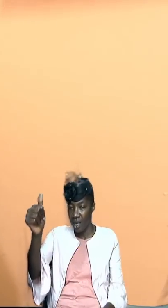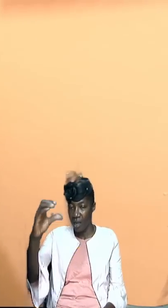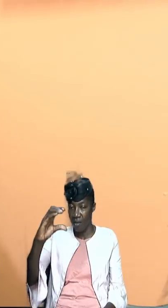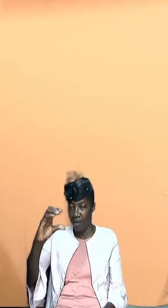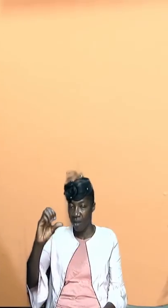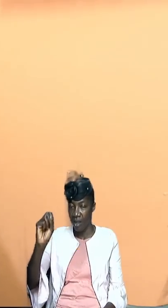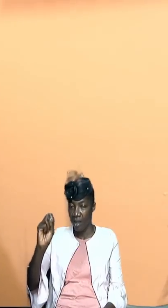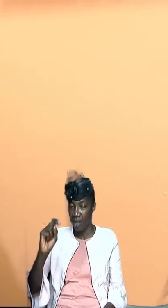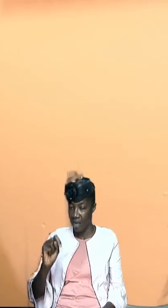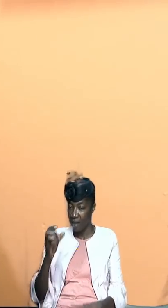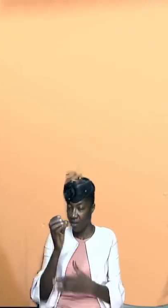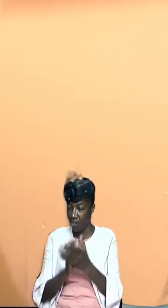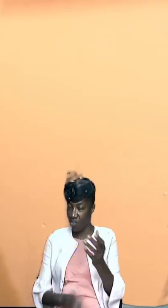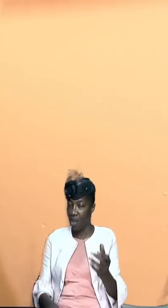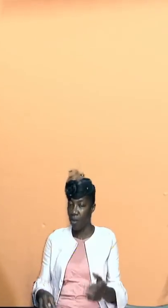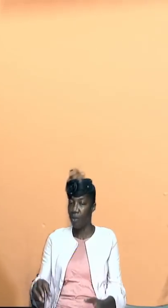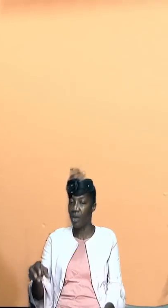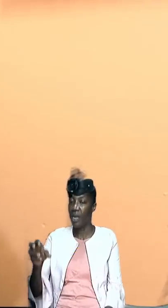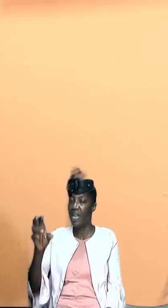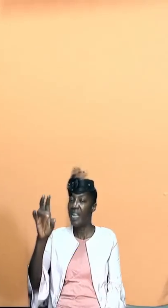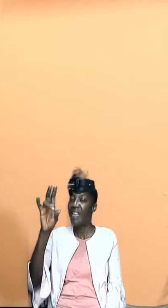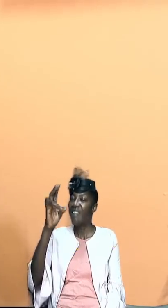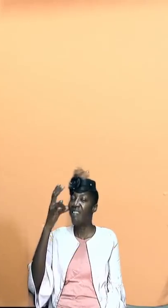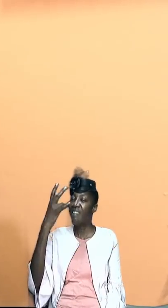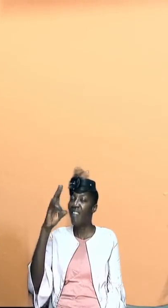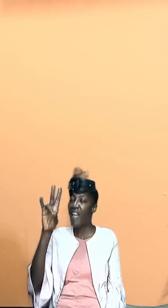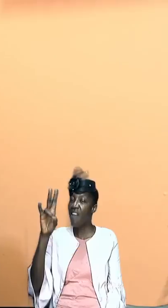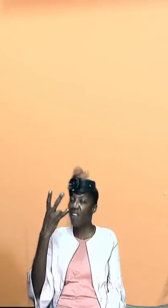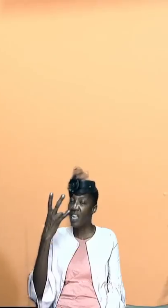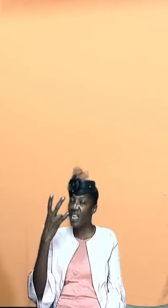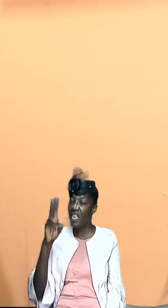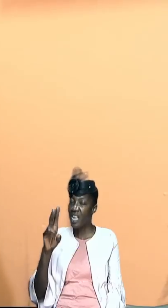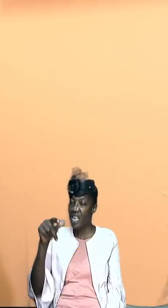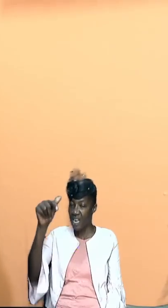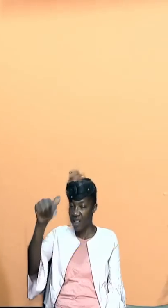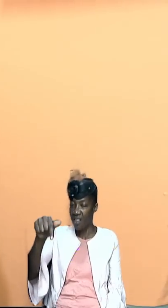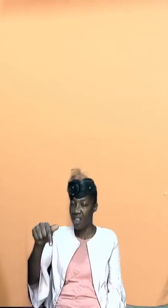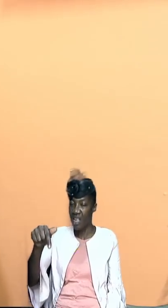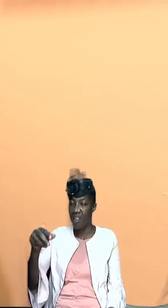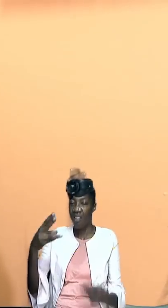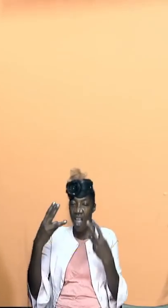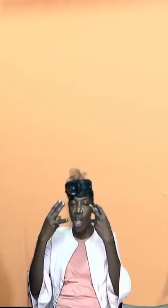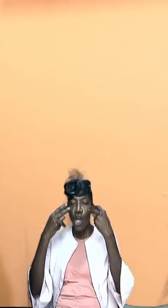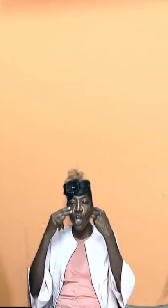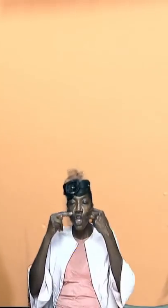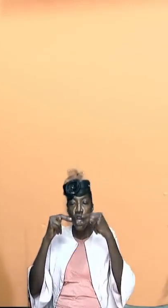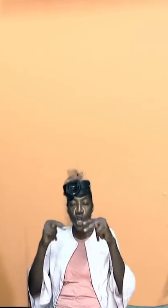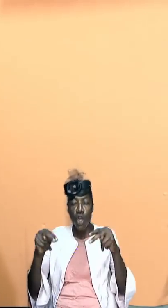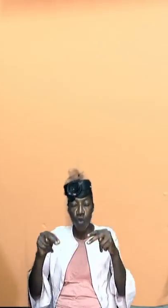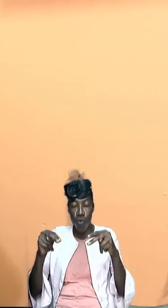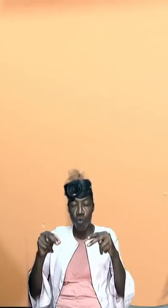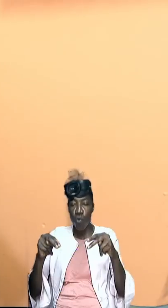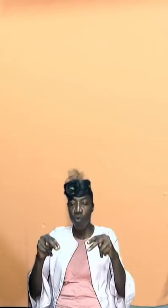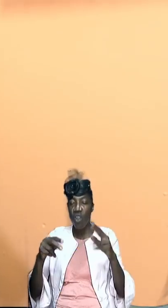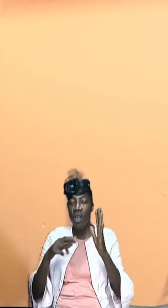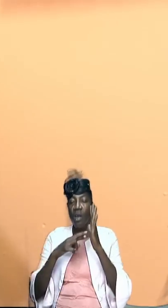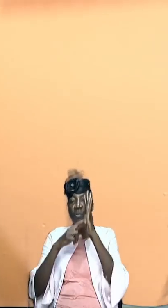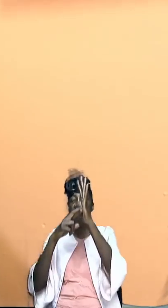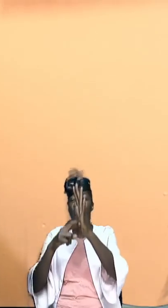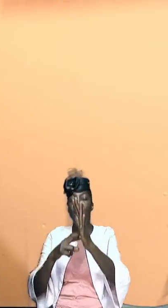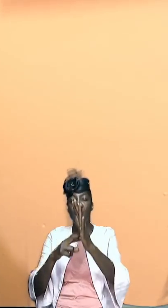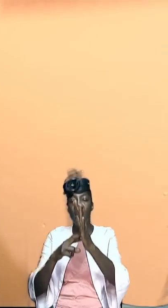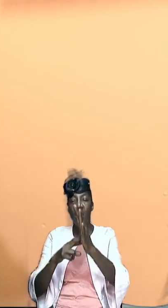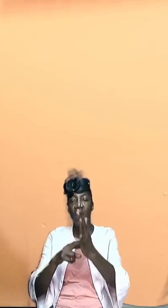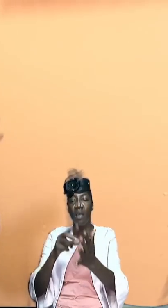Bible is always right. And this news that was presented by Dr. Venter and